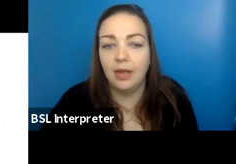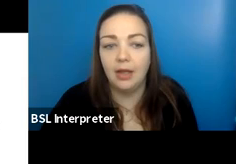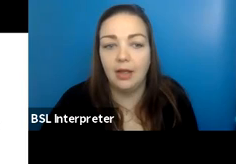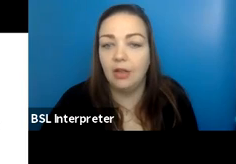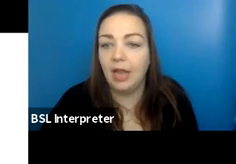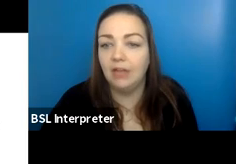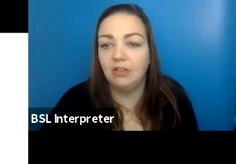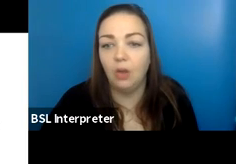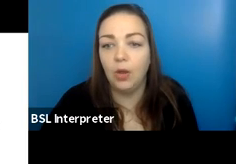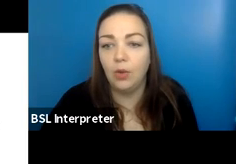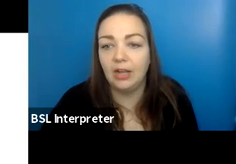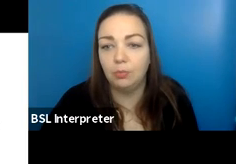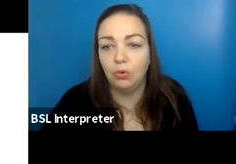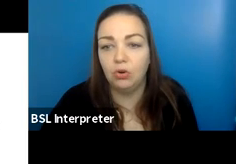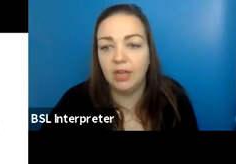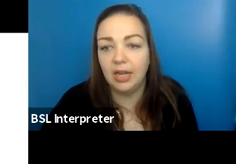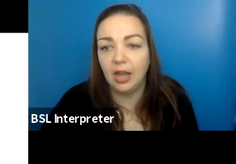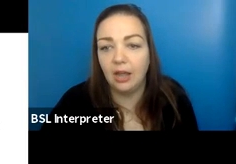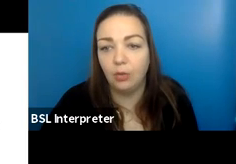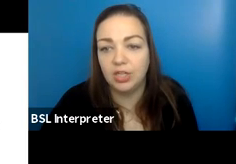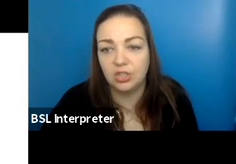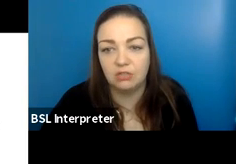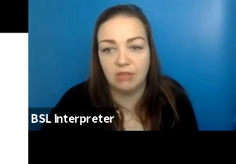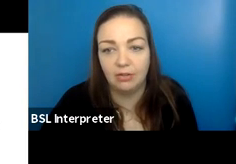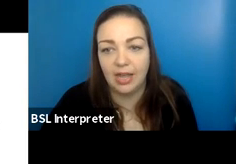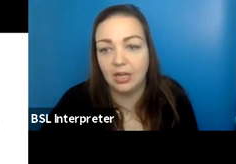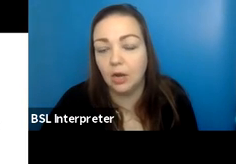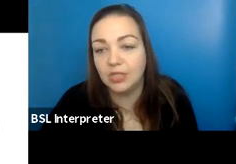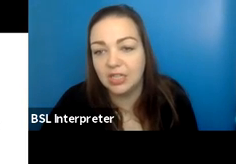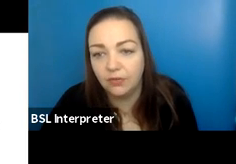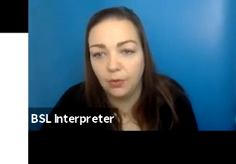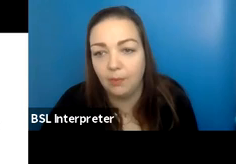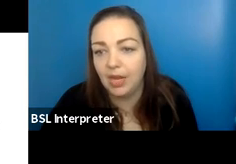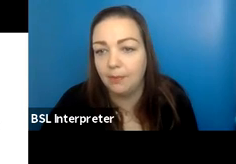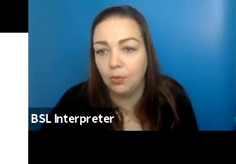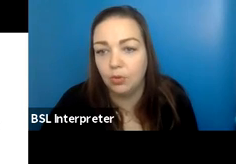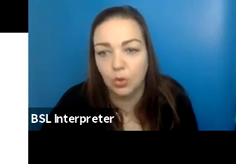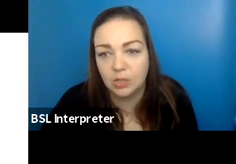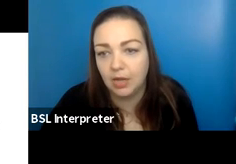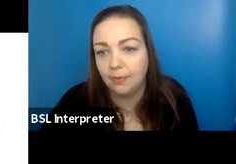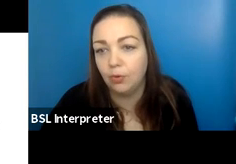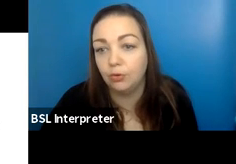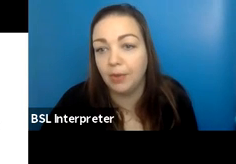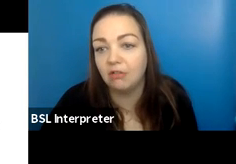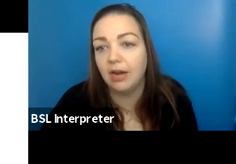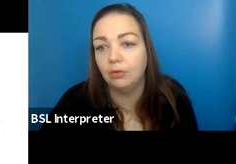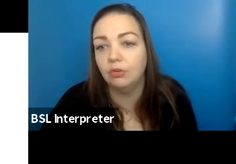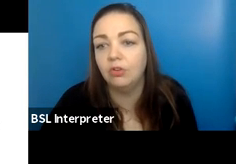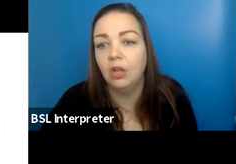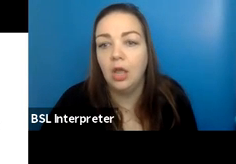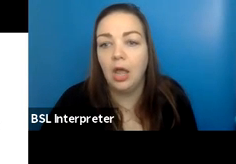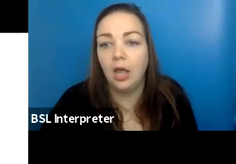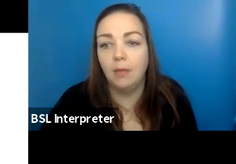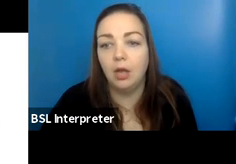that. And so we were exploring questions around that, and I was interviewing people and talking to people whose